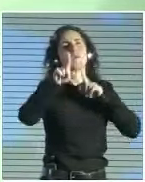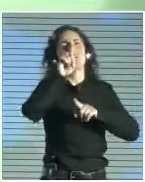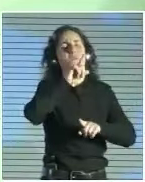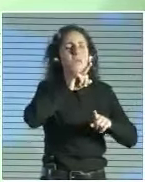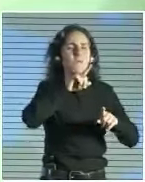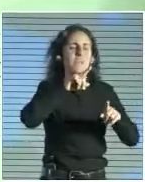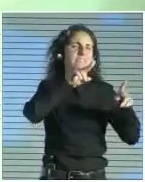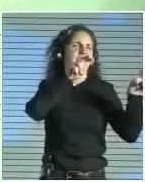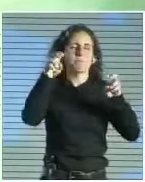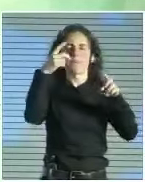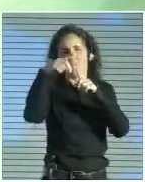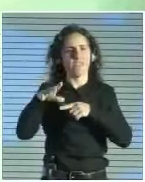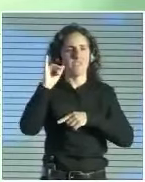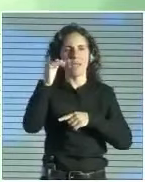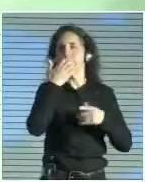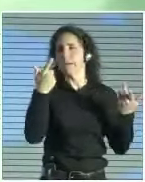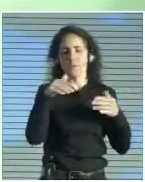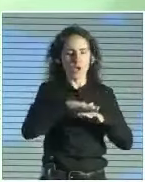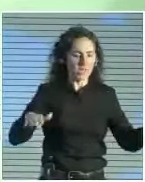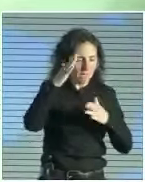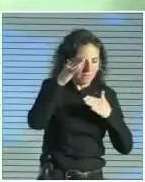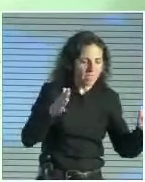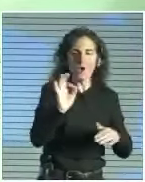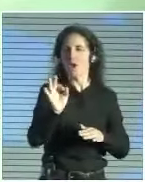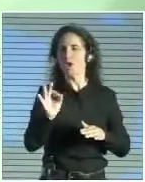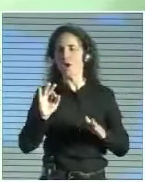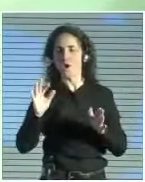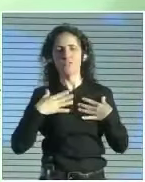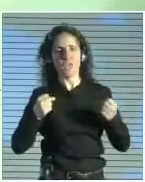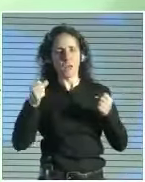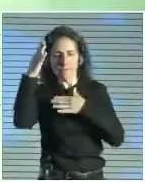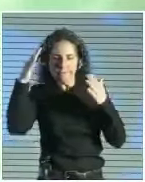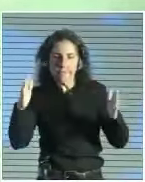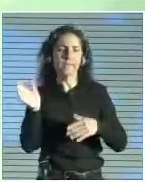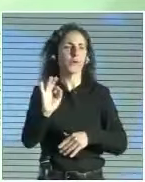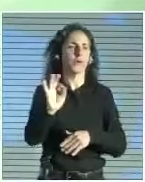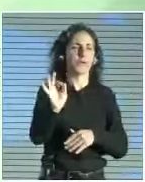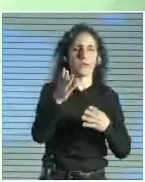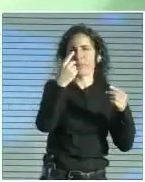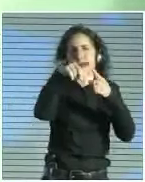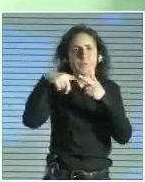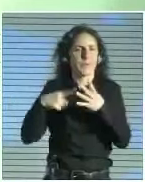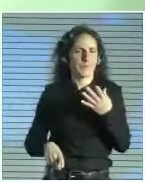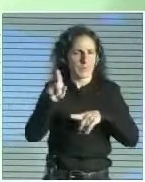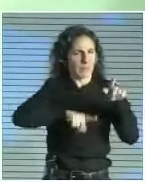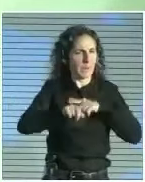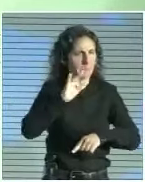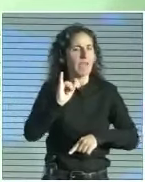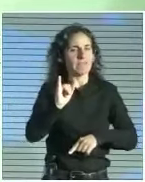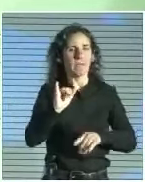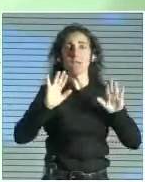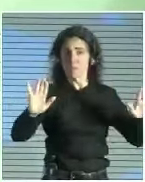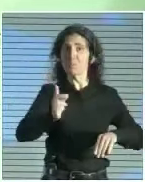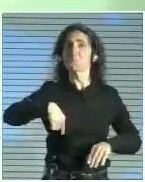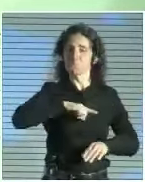that we can do these 7 things in 7 years. So 2030 is the plan, and those are the things we're working on. So it's like, revenue,